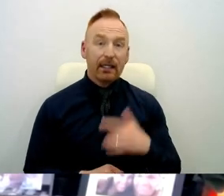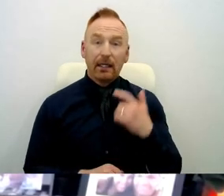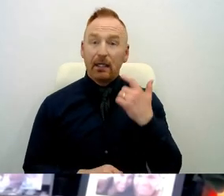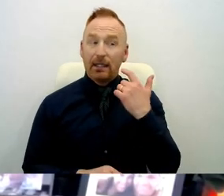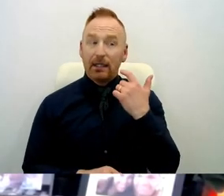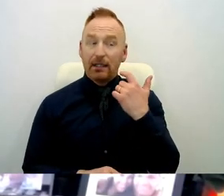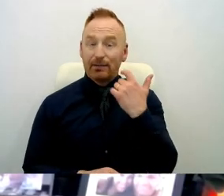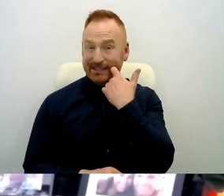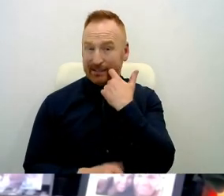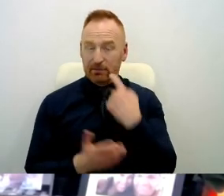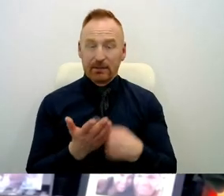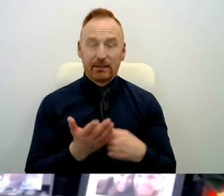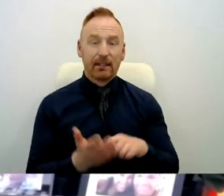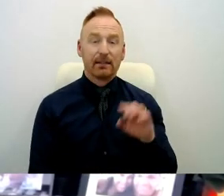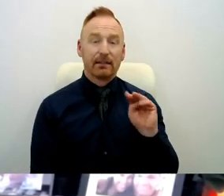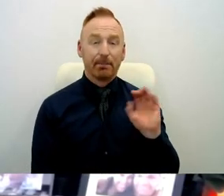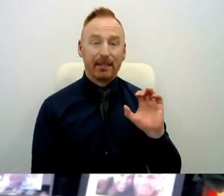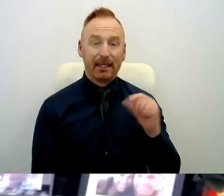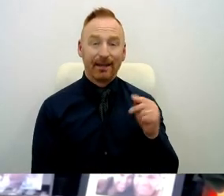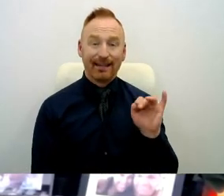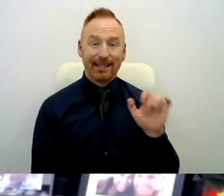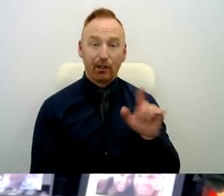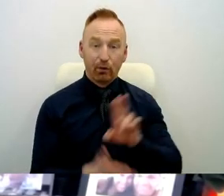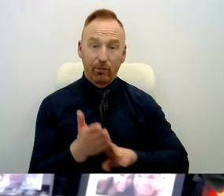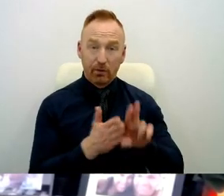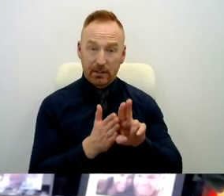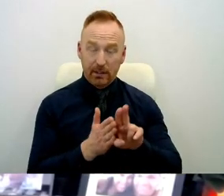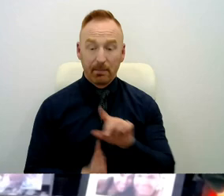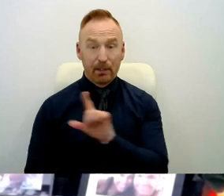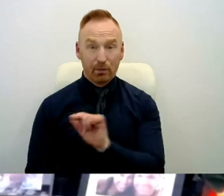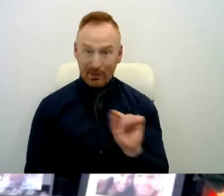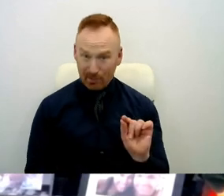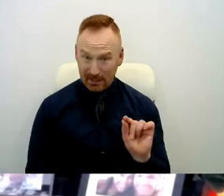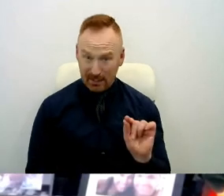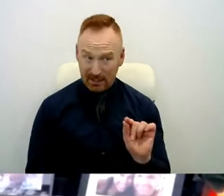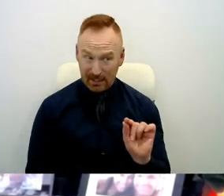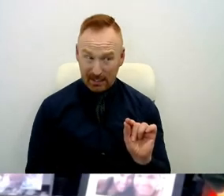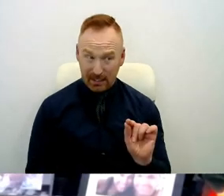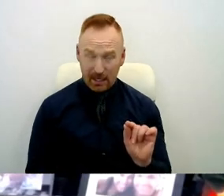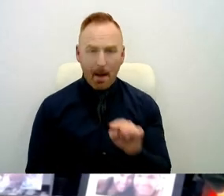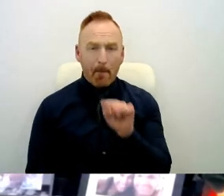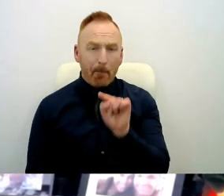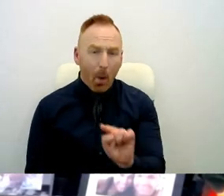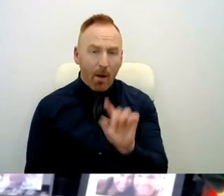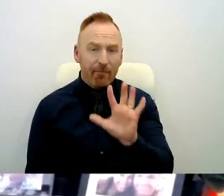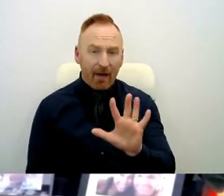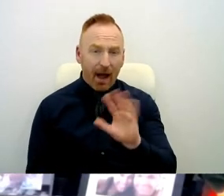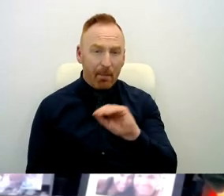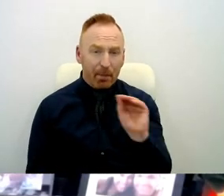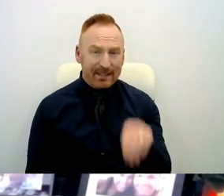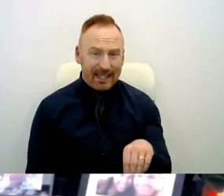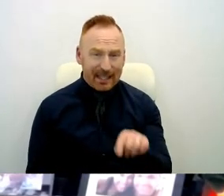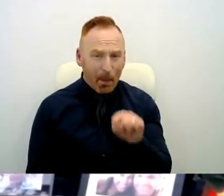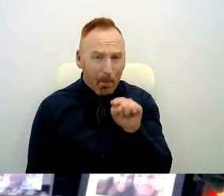We're just talking about McGill University and its founding. Well, in 2020, only